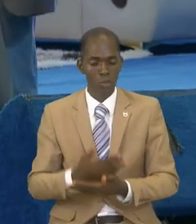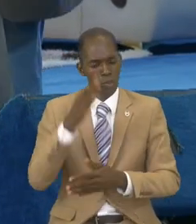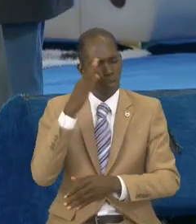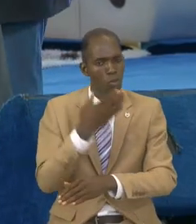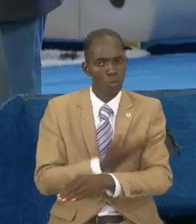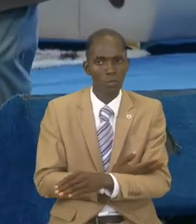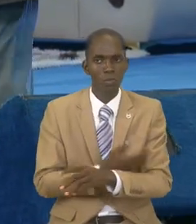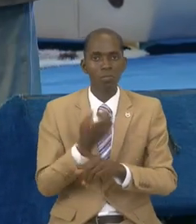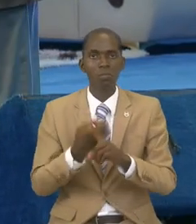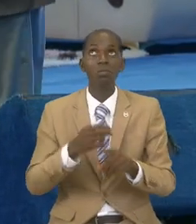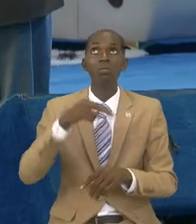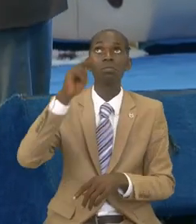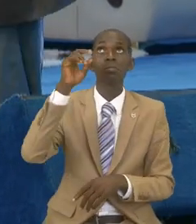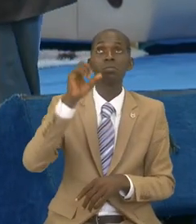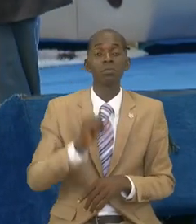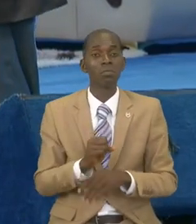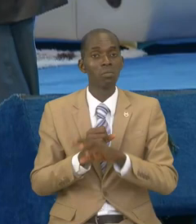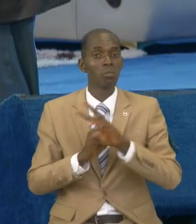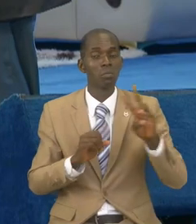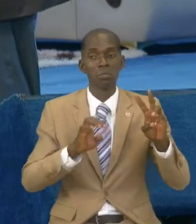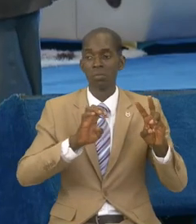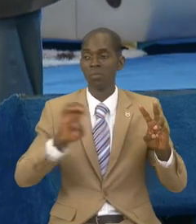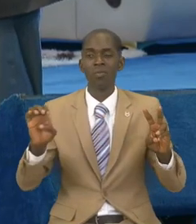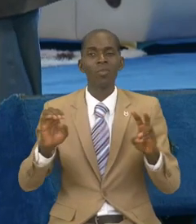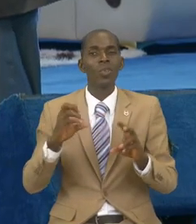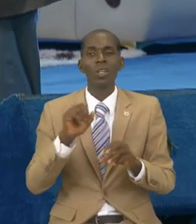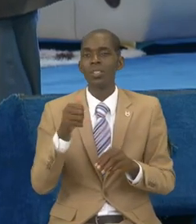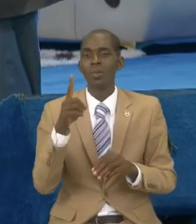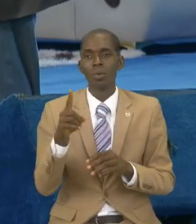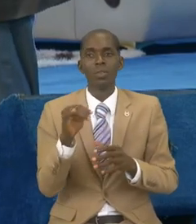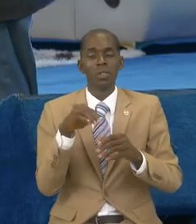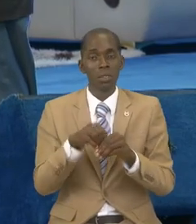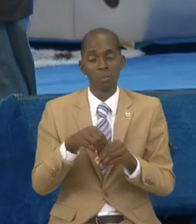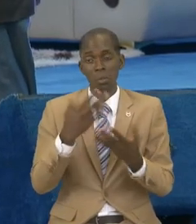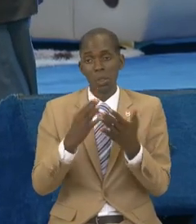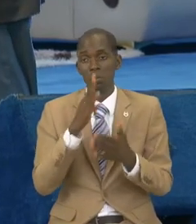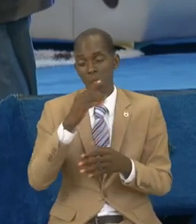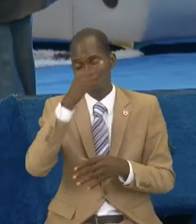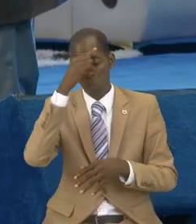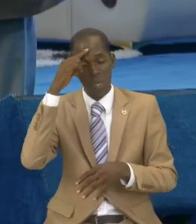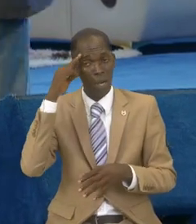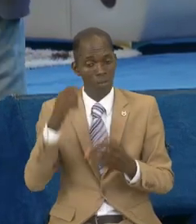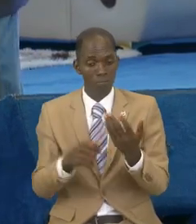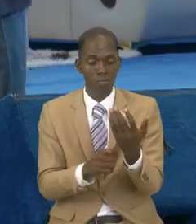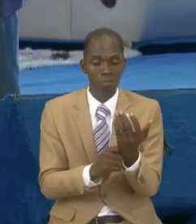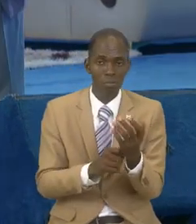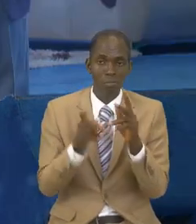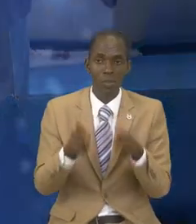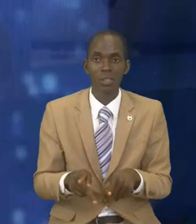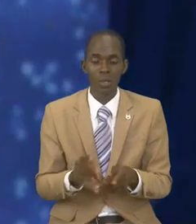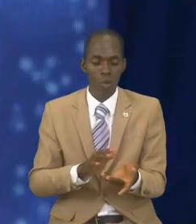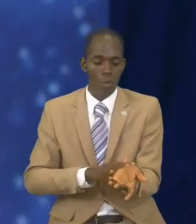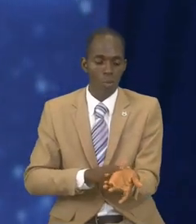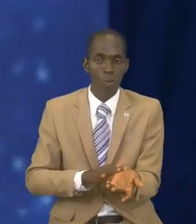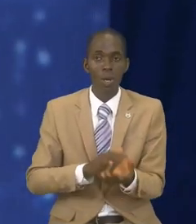north or south, whosoever in black Africa, in white America, that